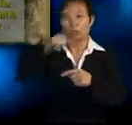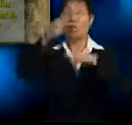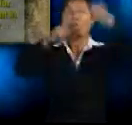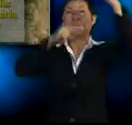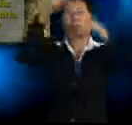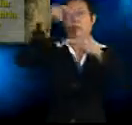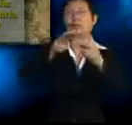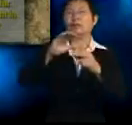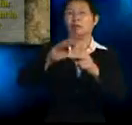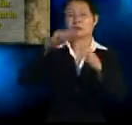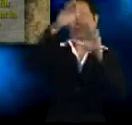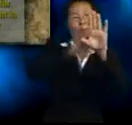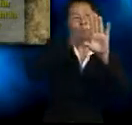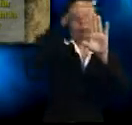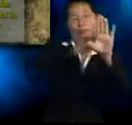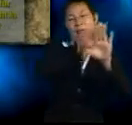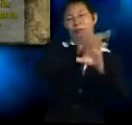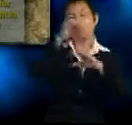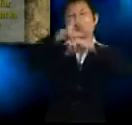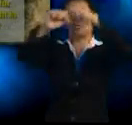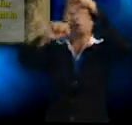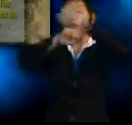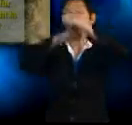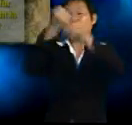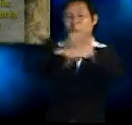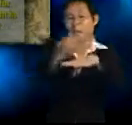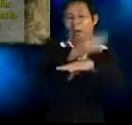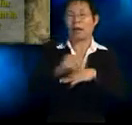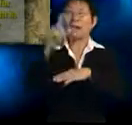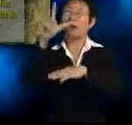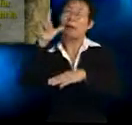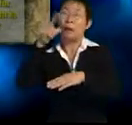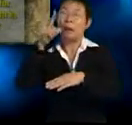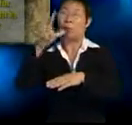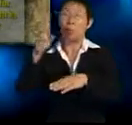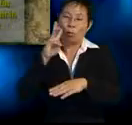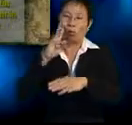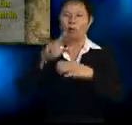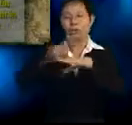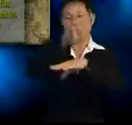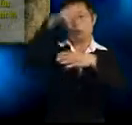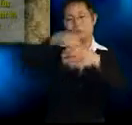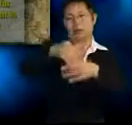plaster and chalk paint for the construction industry, and lime water, which is used in laboratories.